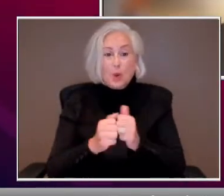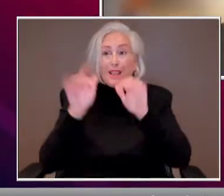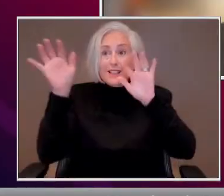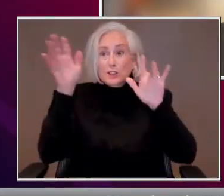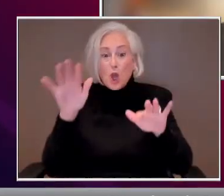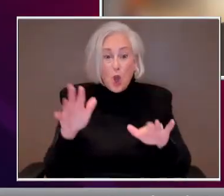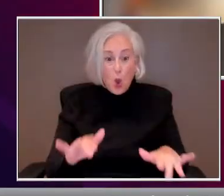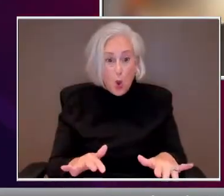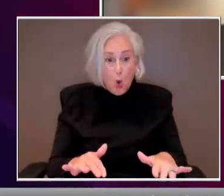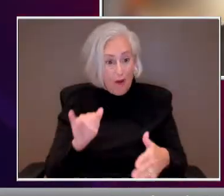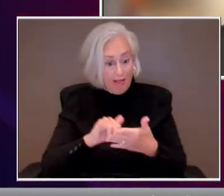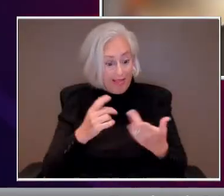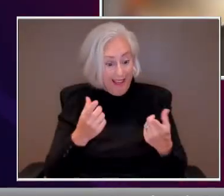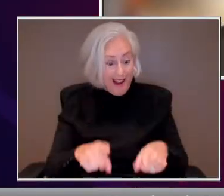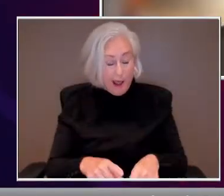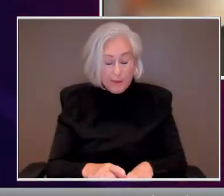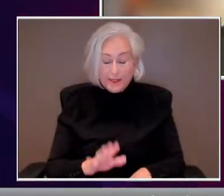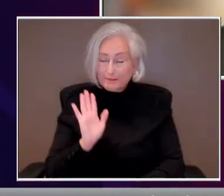anytime.